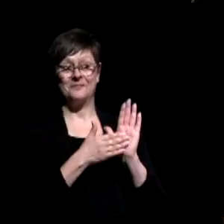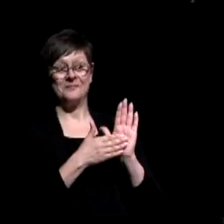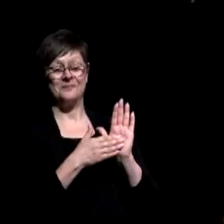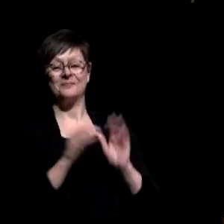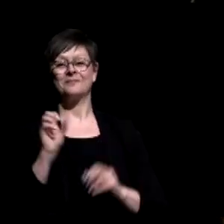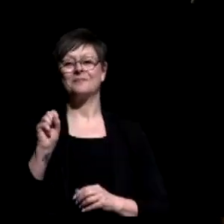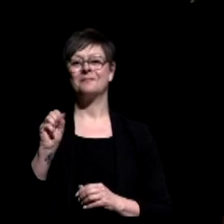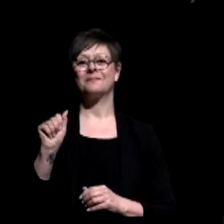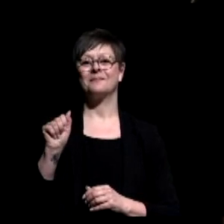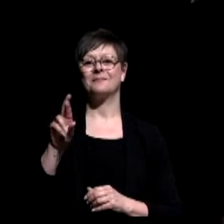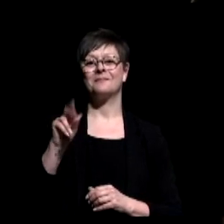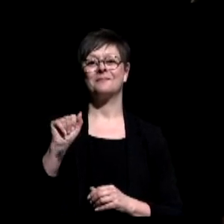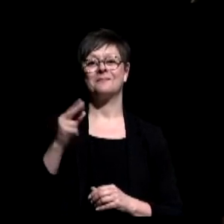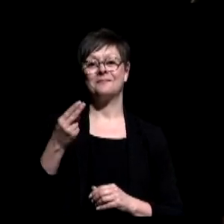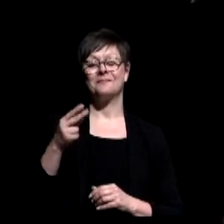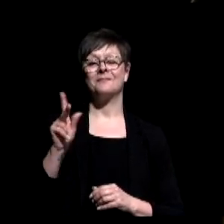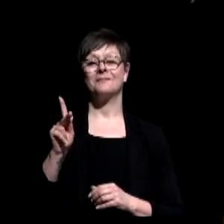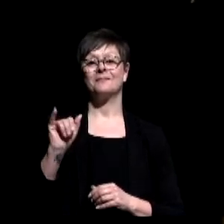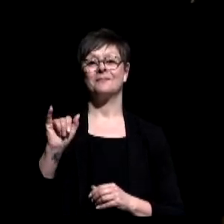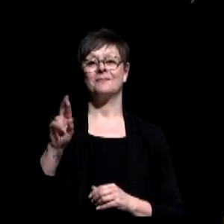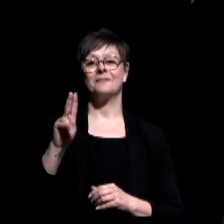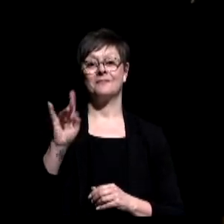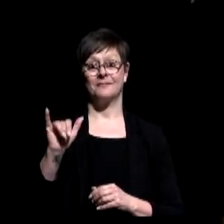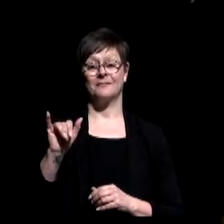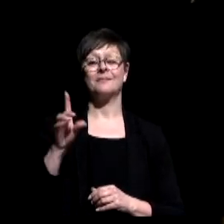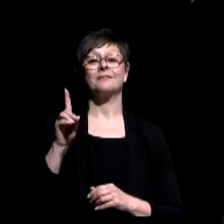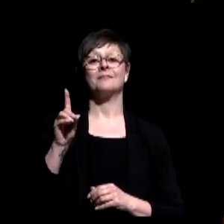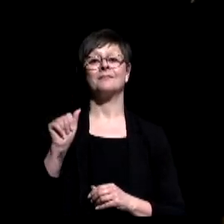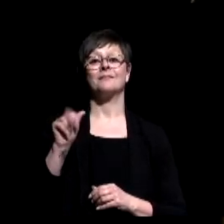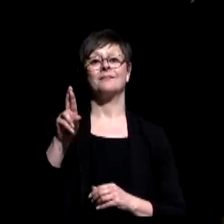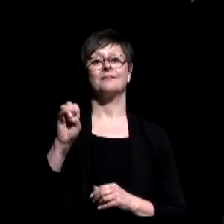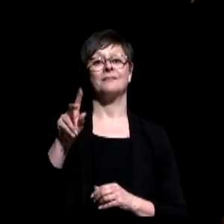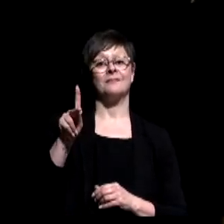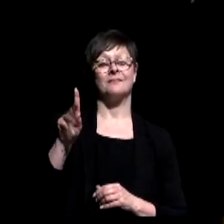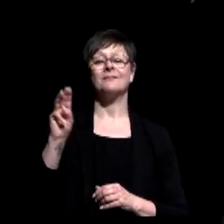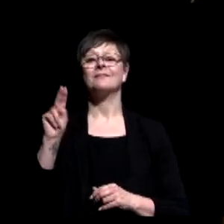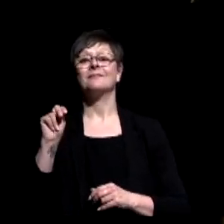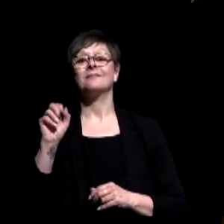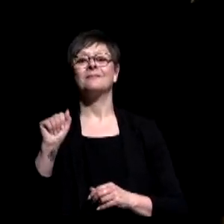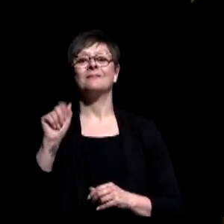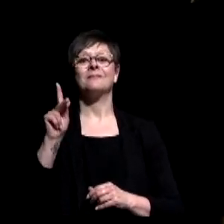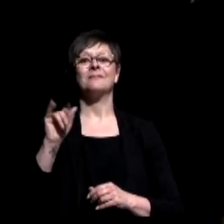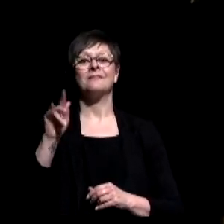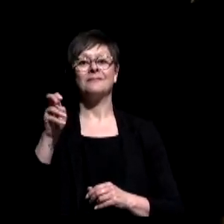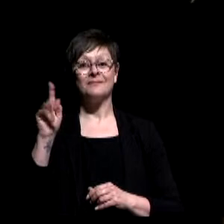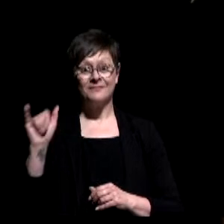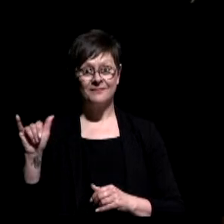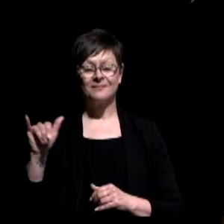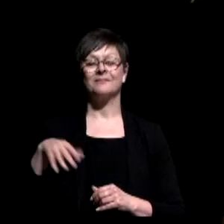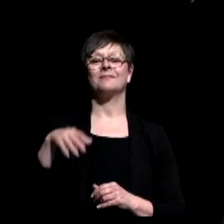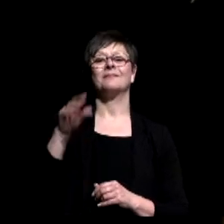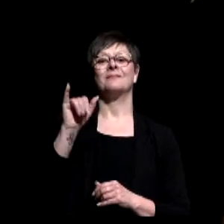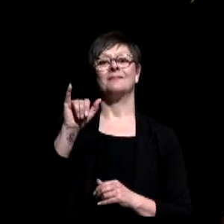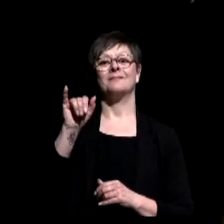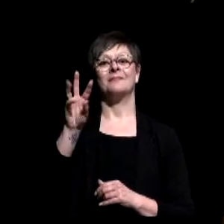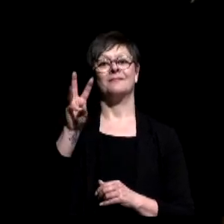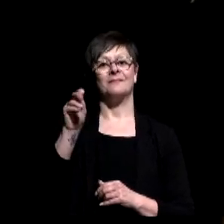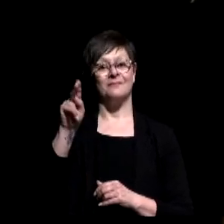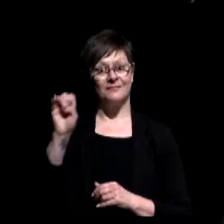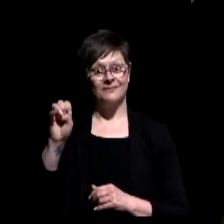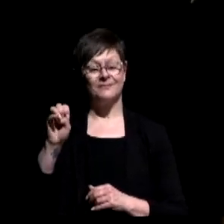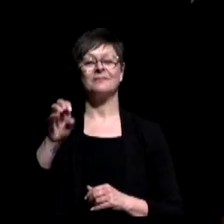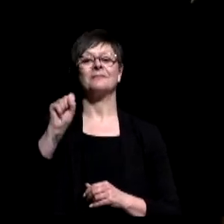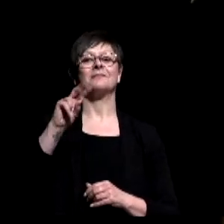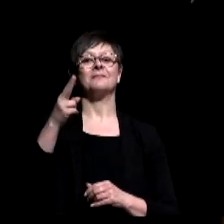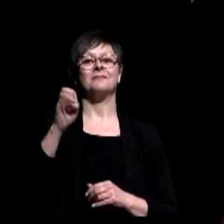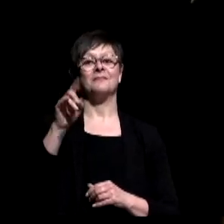Sarah Kirby, Derek Nakanichny, Ivana Nakanichny, Sheldon Joseph